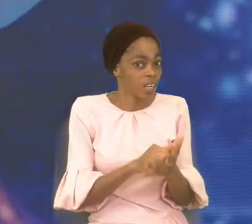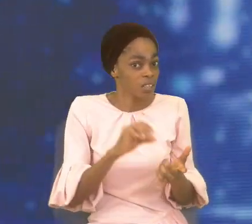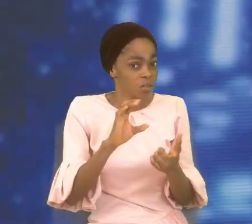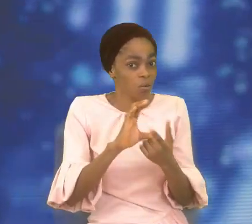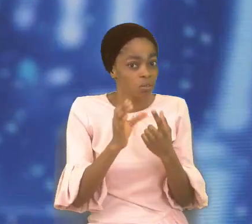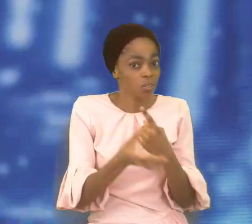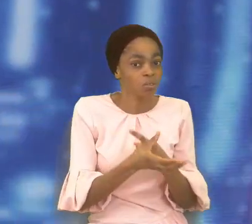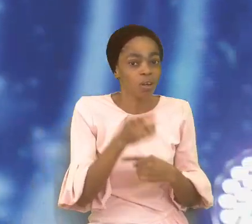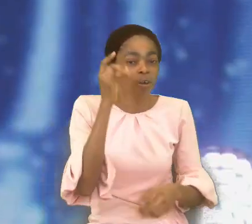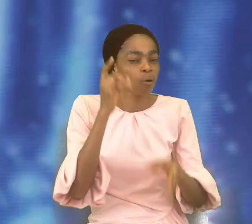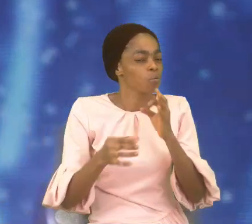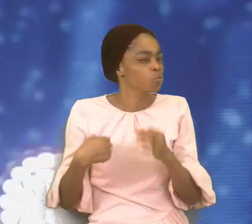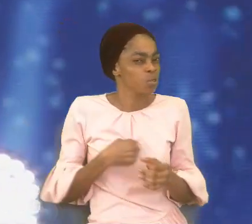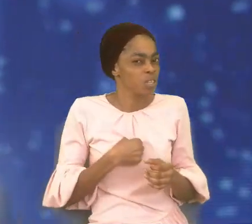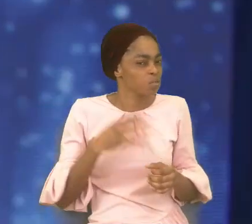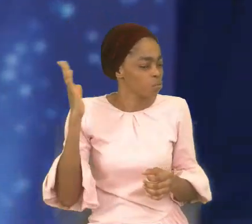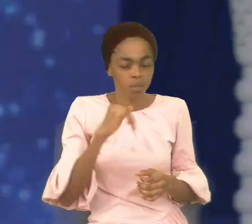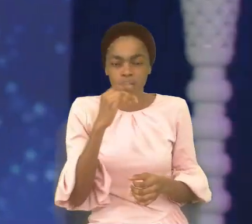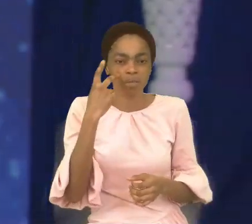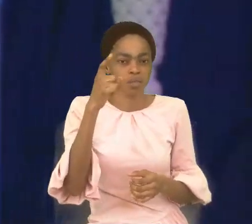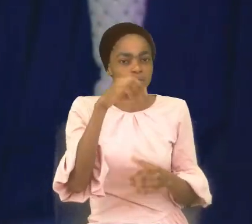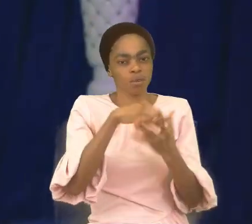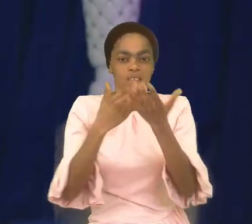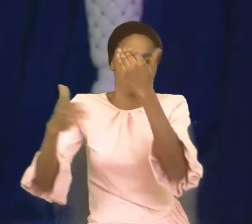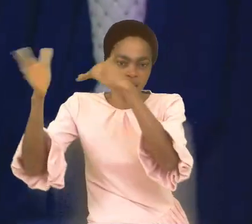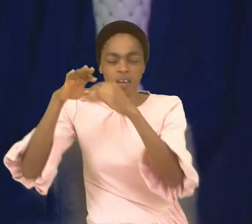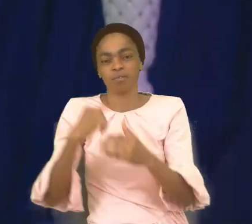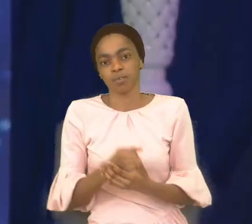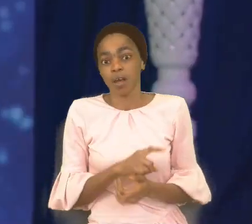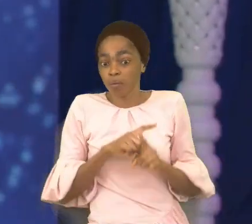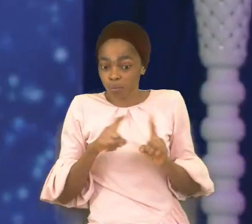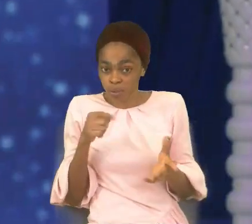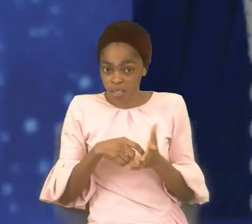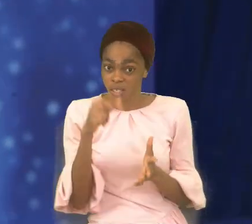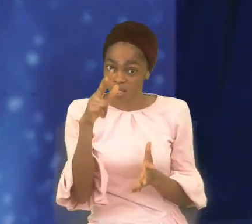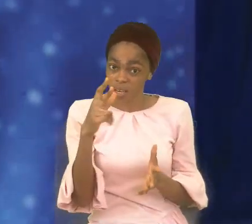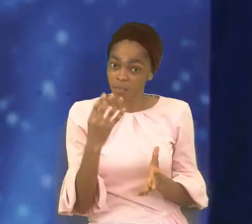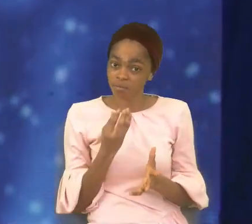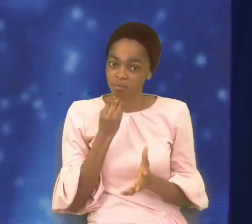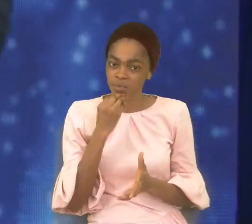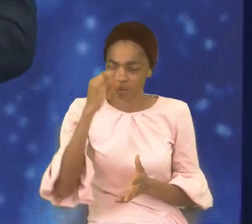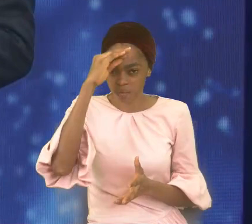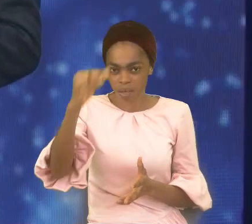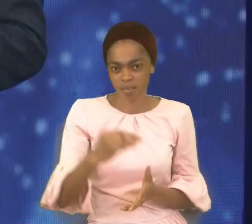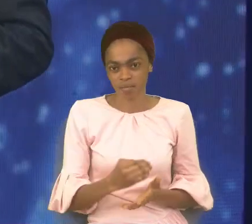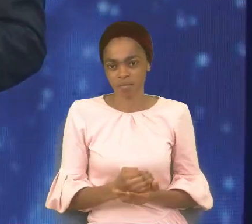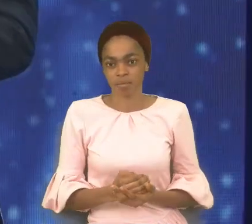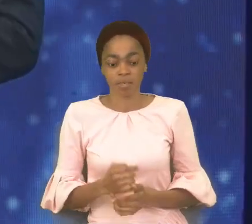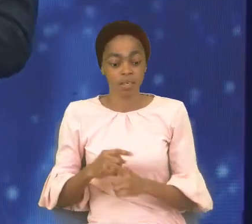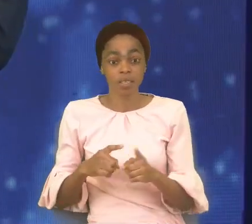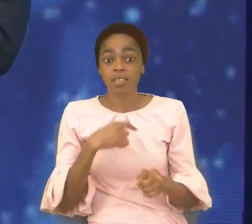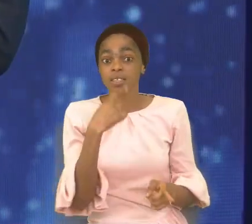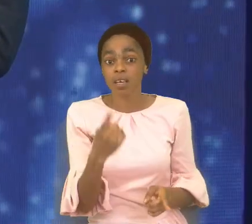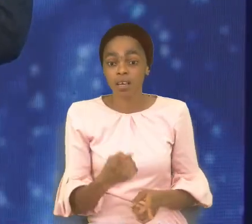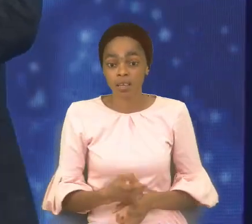Shadrach, Meshach, and Abednego, they said, if it be so, our God